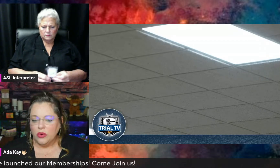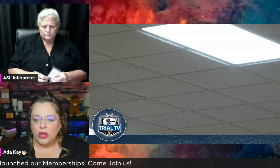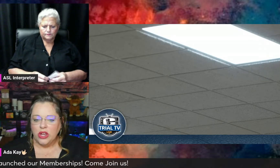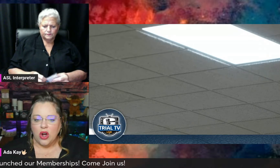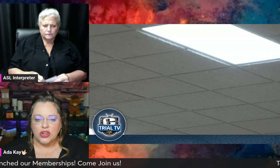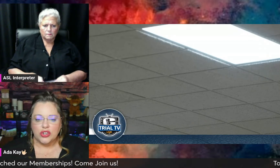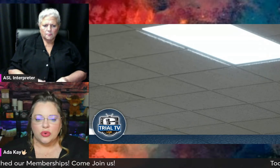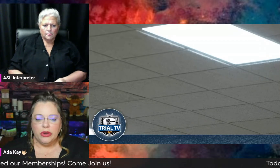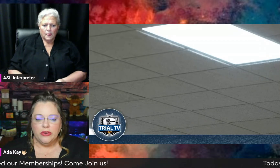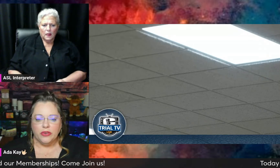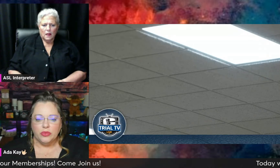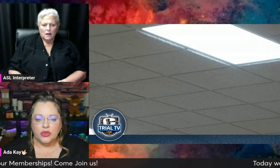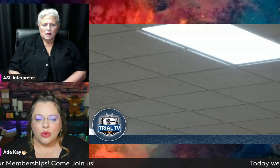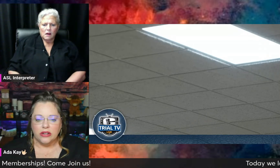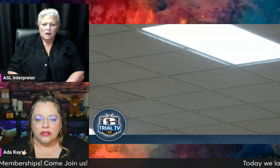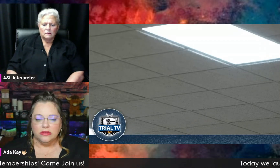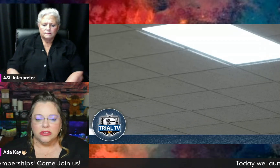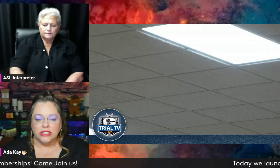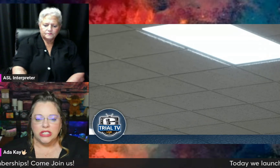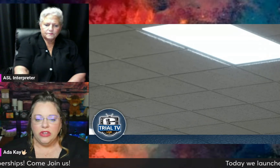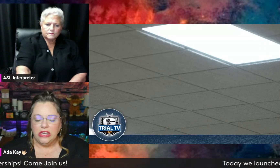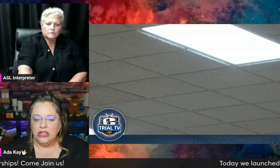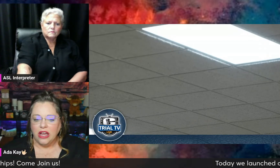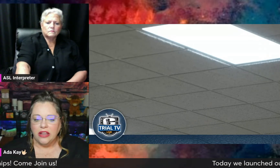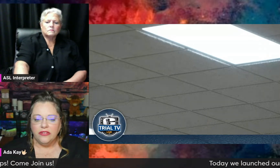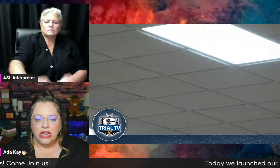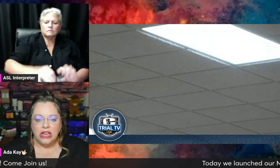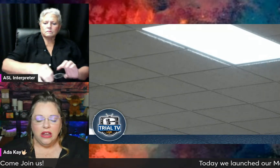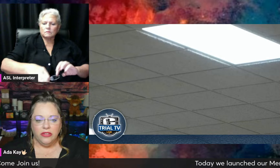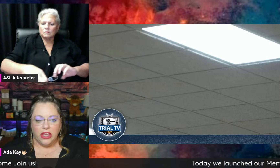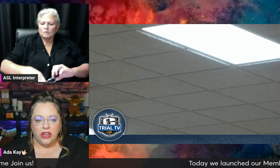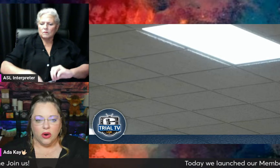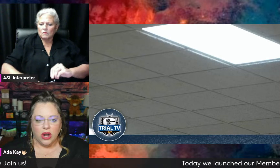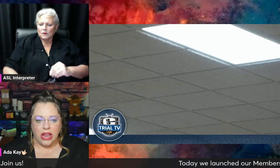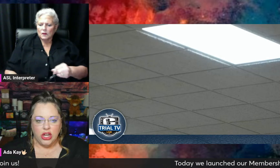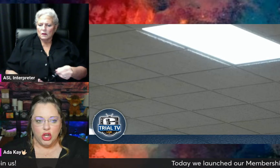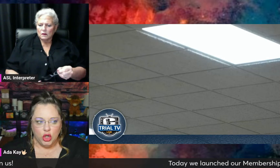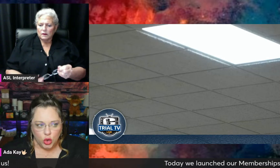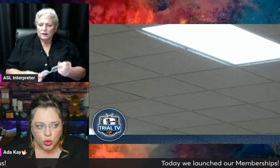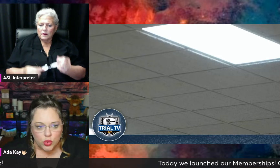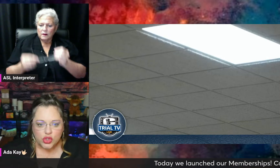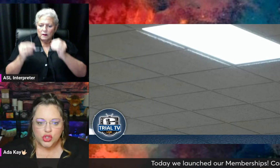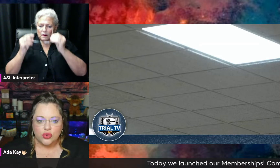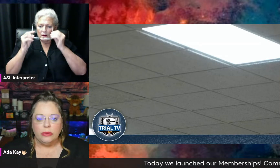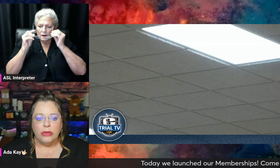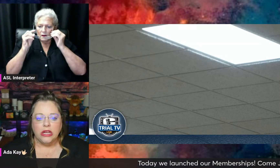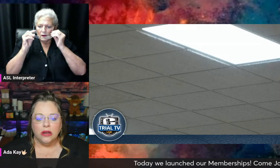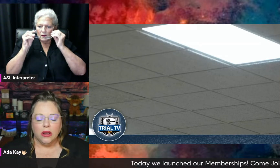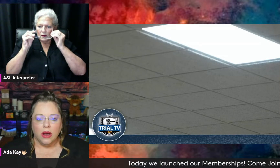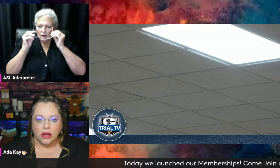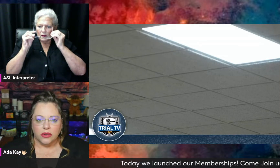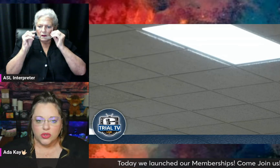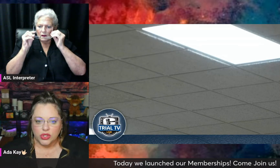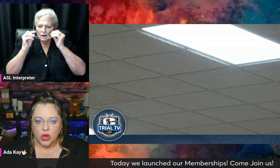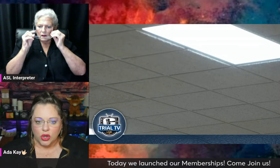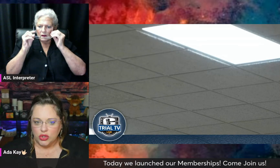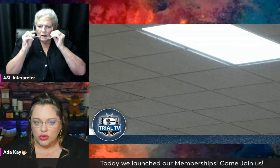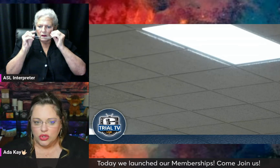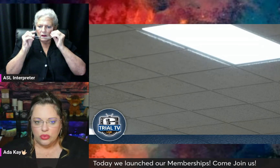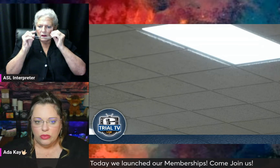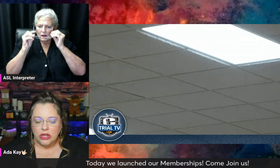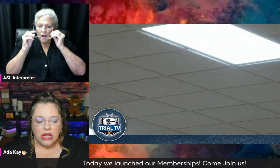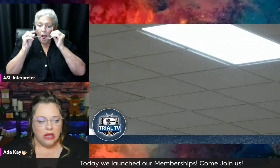That's right. We are streaming from Trial TV Live. They are a new streaming source